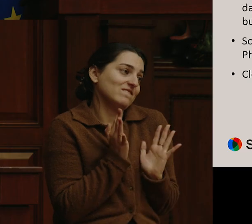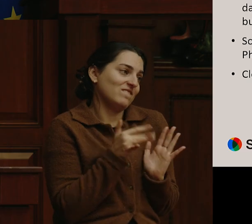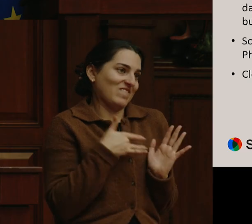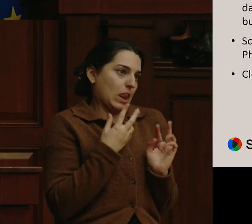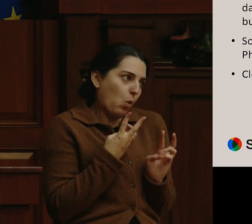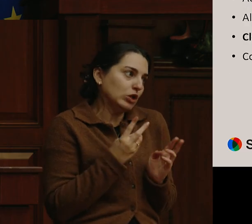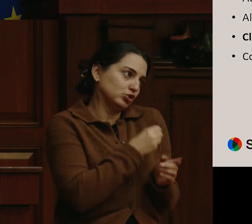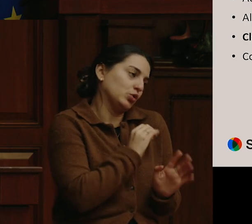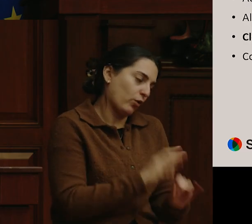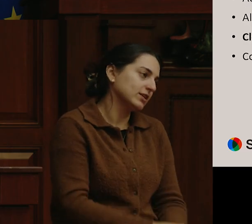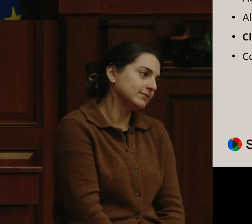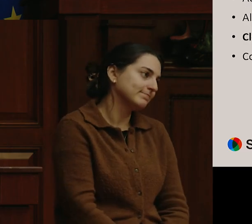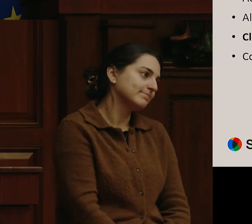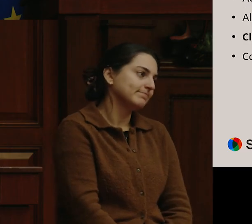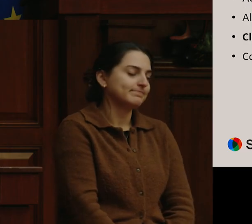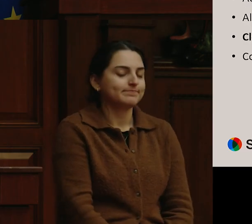so inclined.